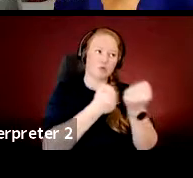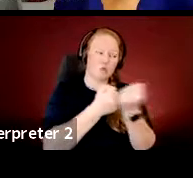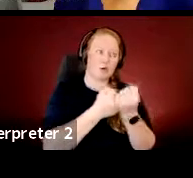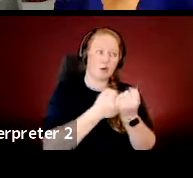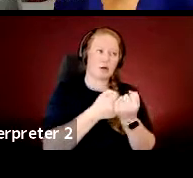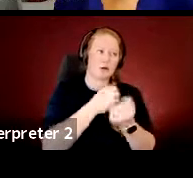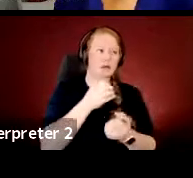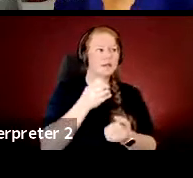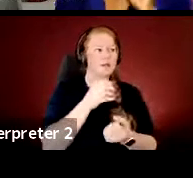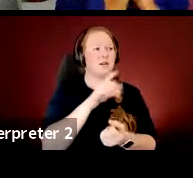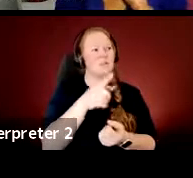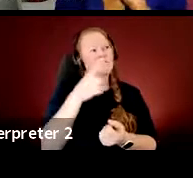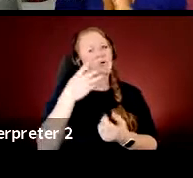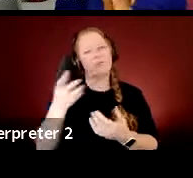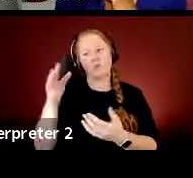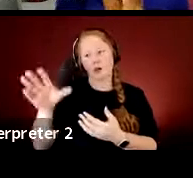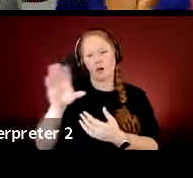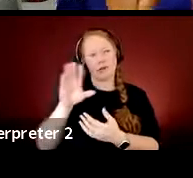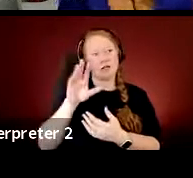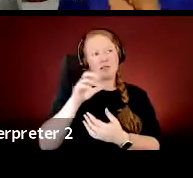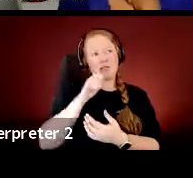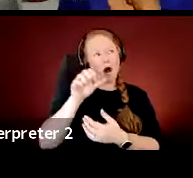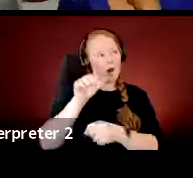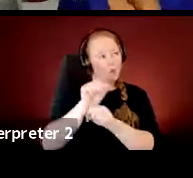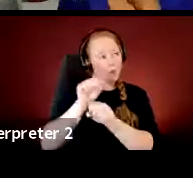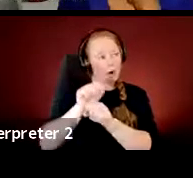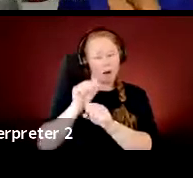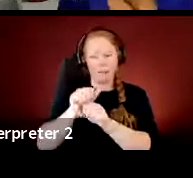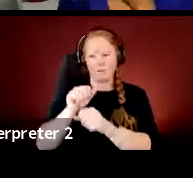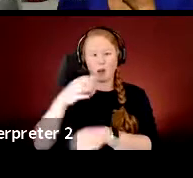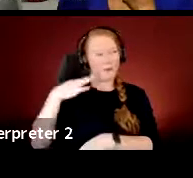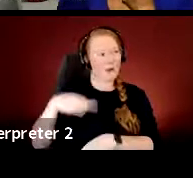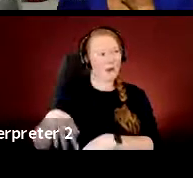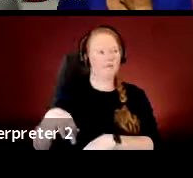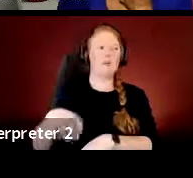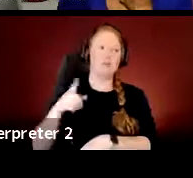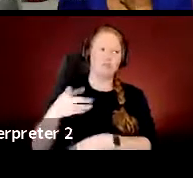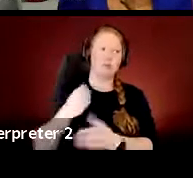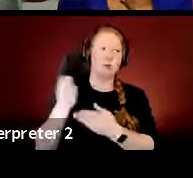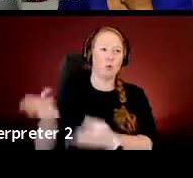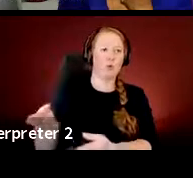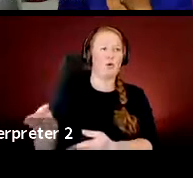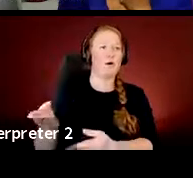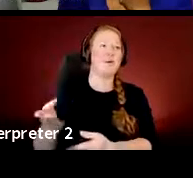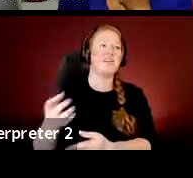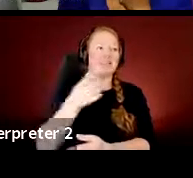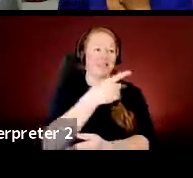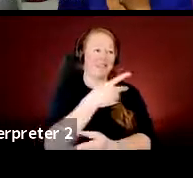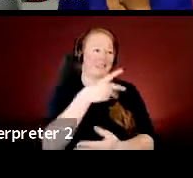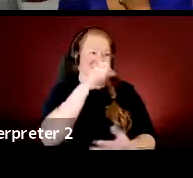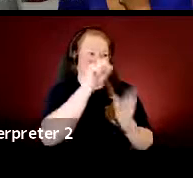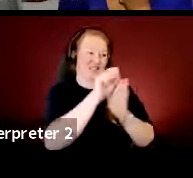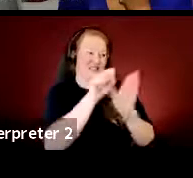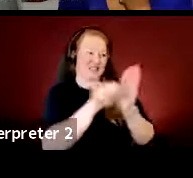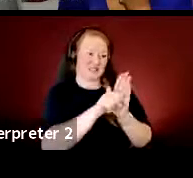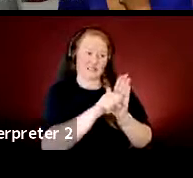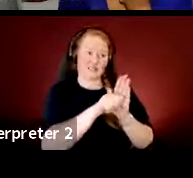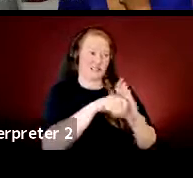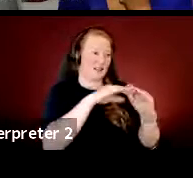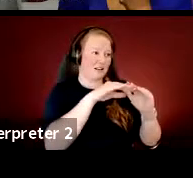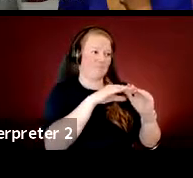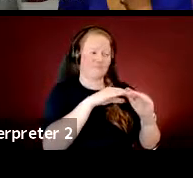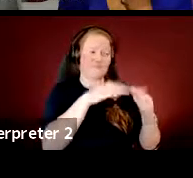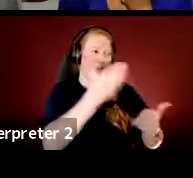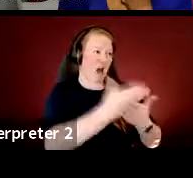and restoring unemployment benefits that were cut by the state. In the next round of funding, I suggest that